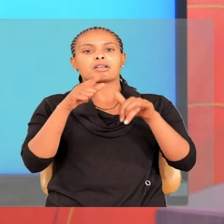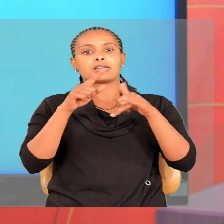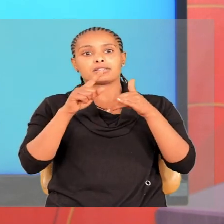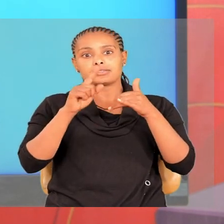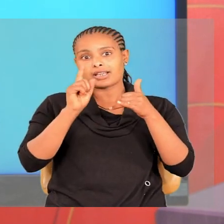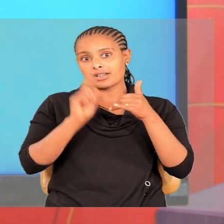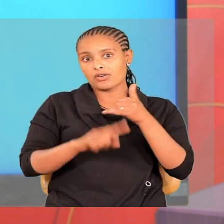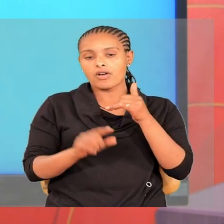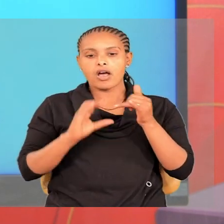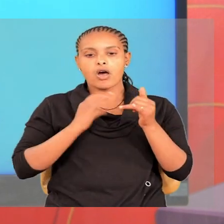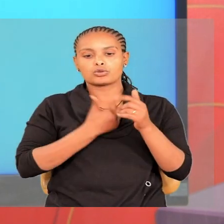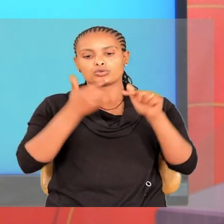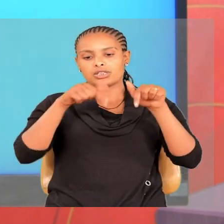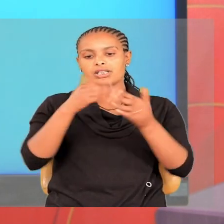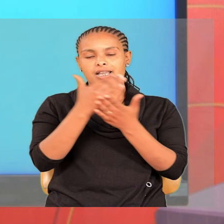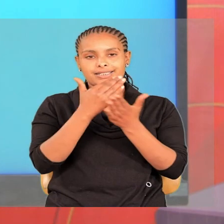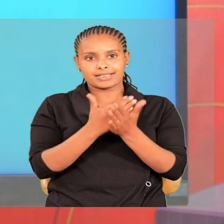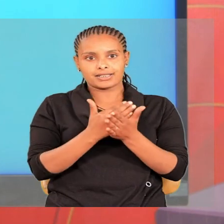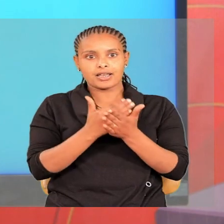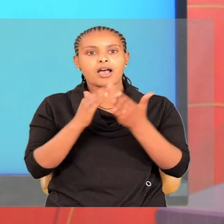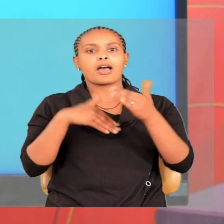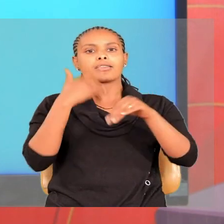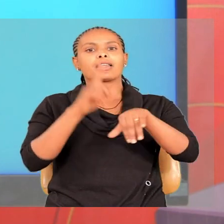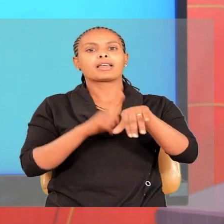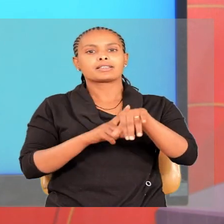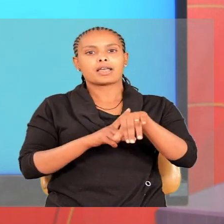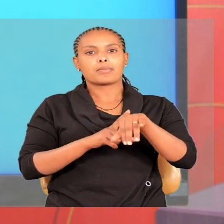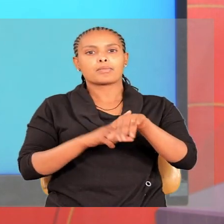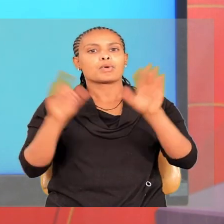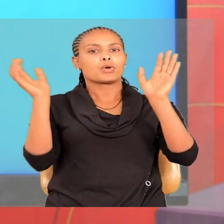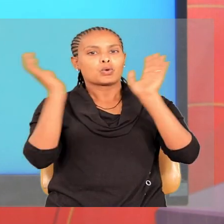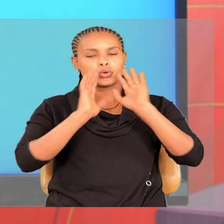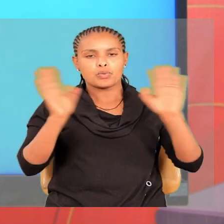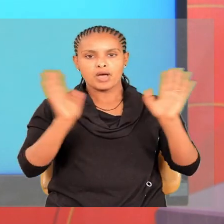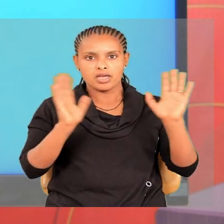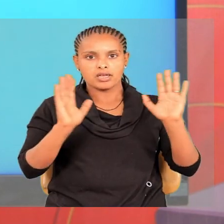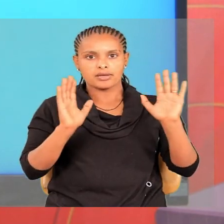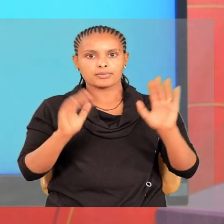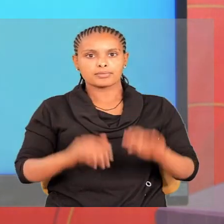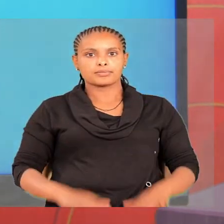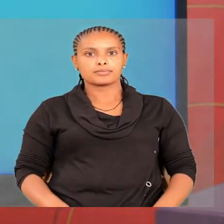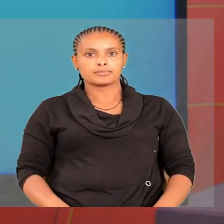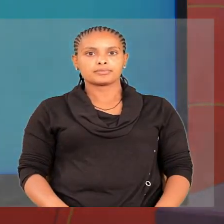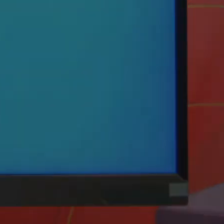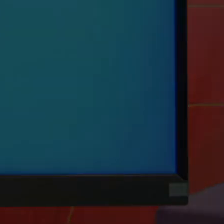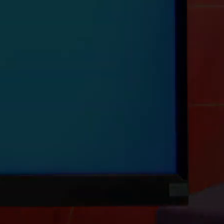us to the end of our today's lesson. Until next time, goodbye.